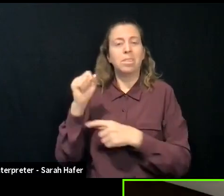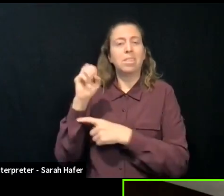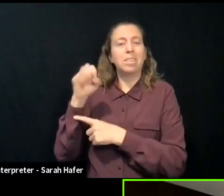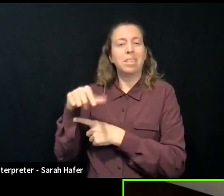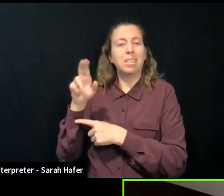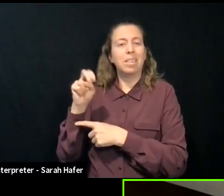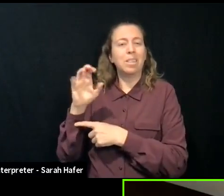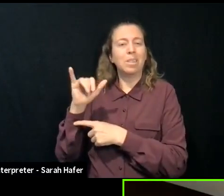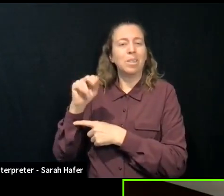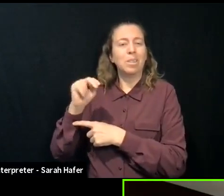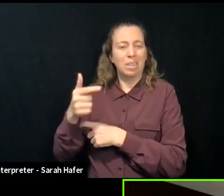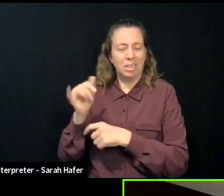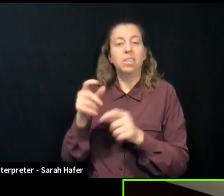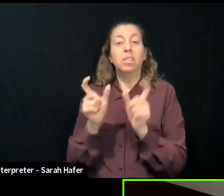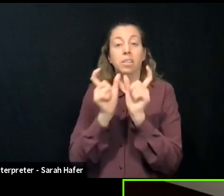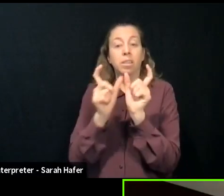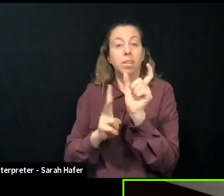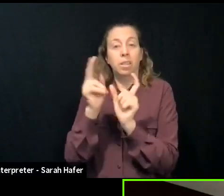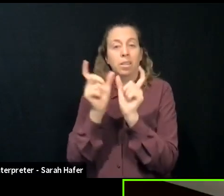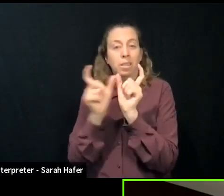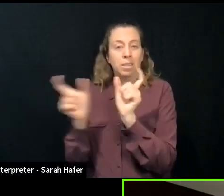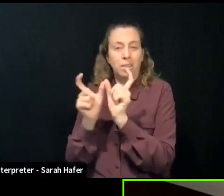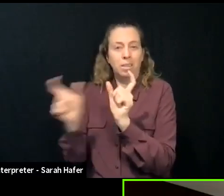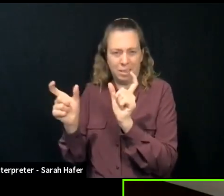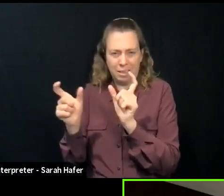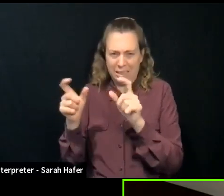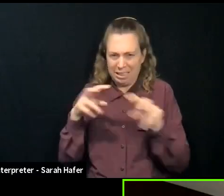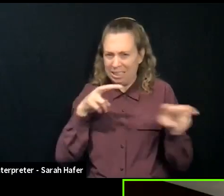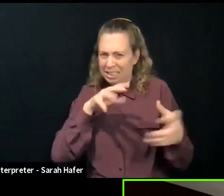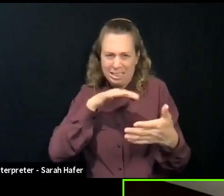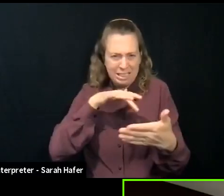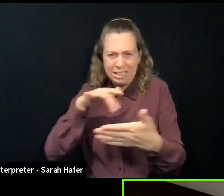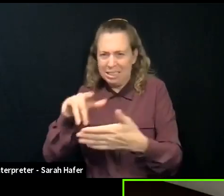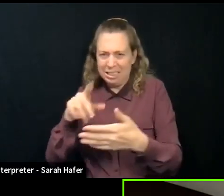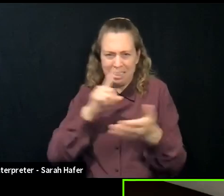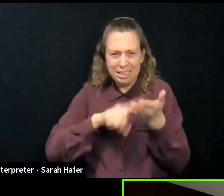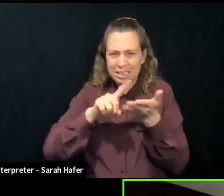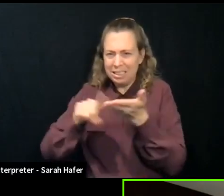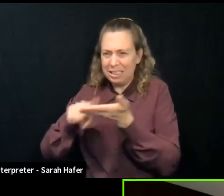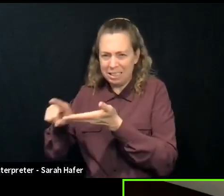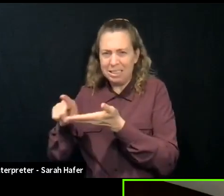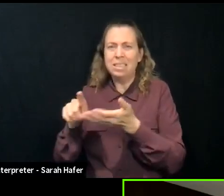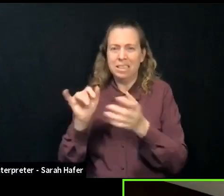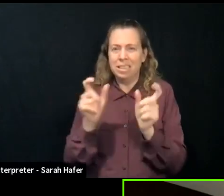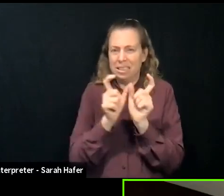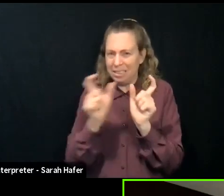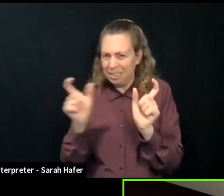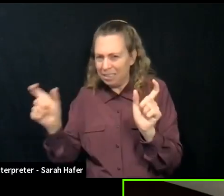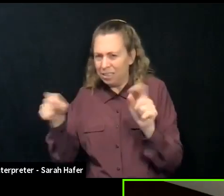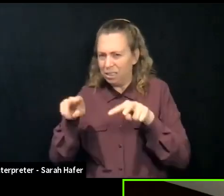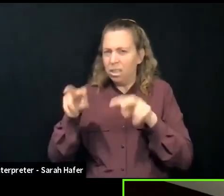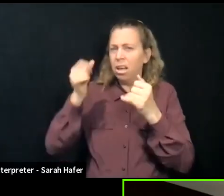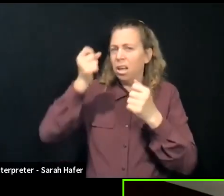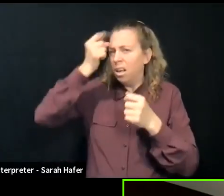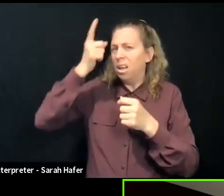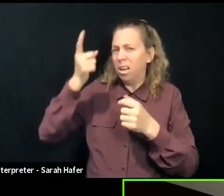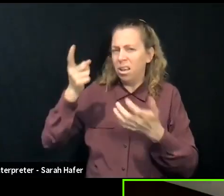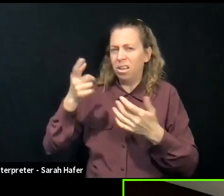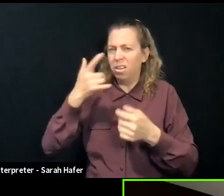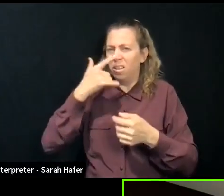That sequencing helps us to better understand how the virus spreads. Dr. Messer will discuss the